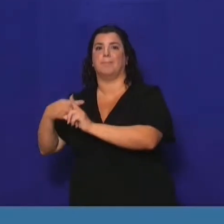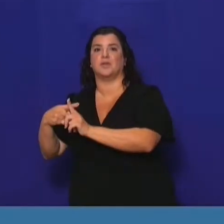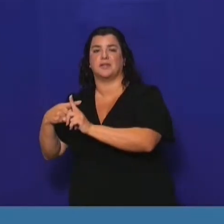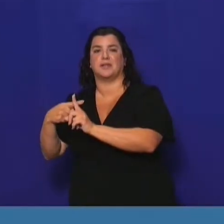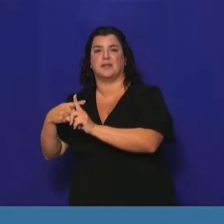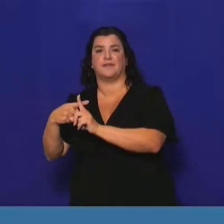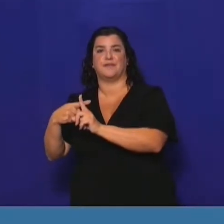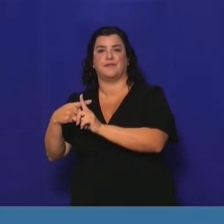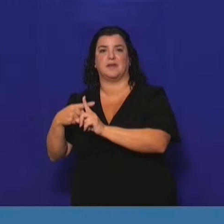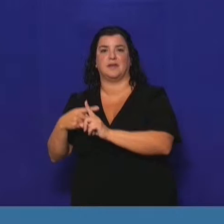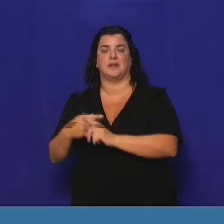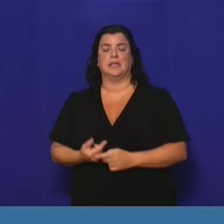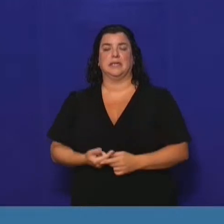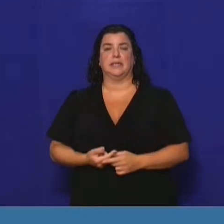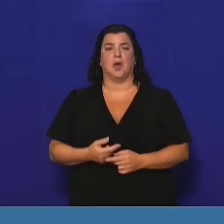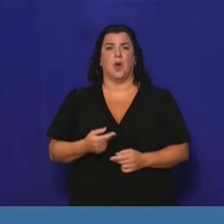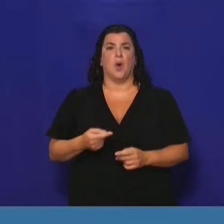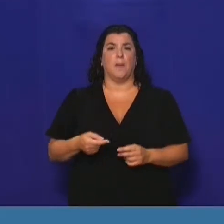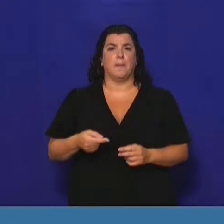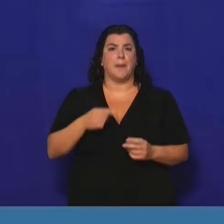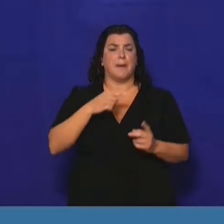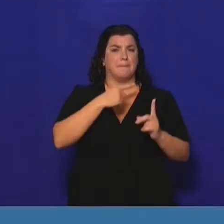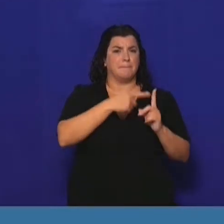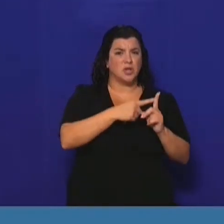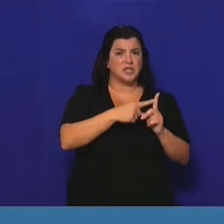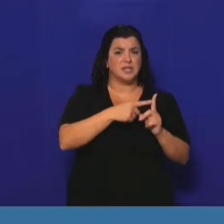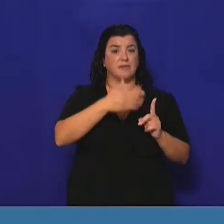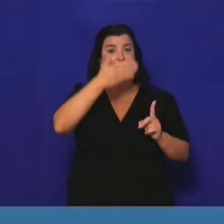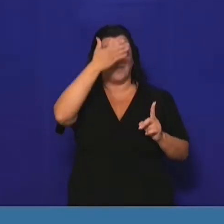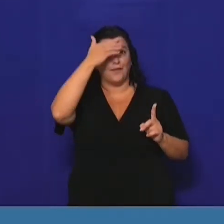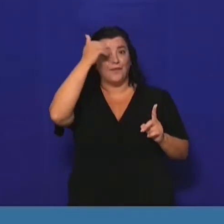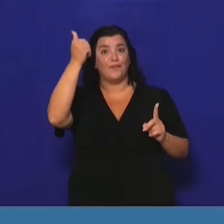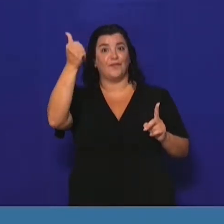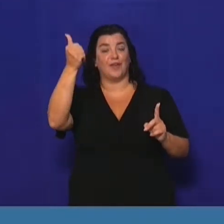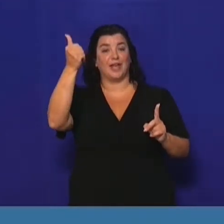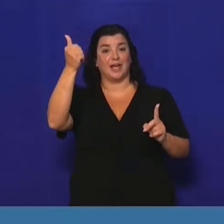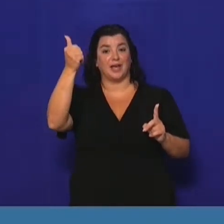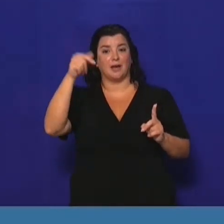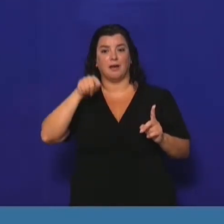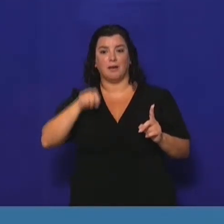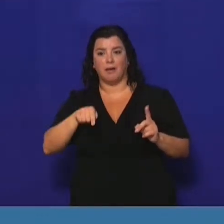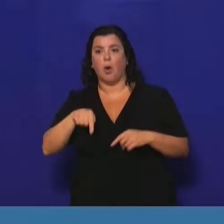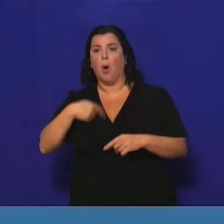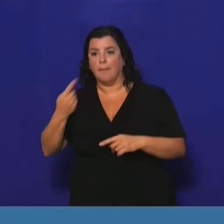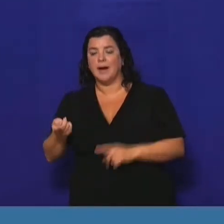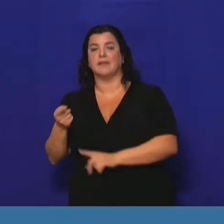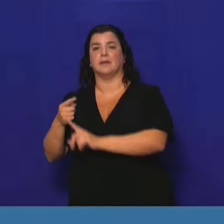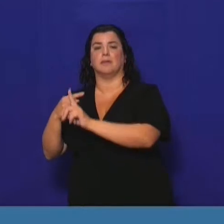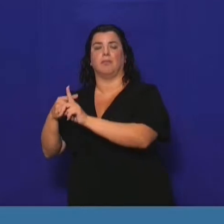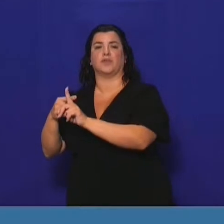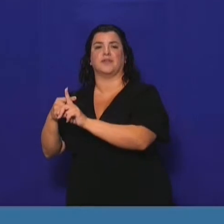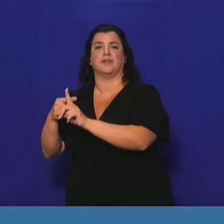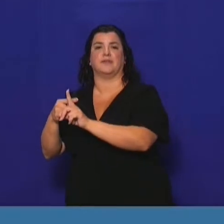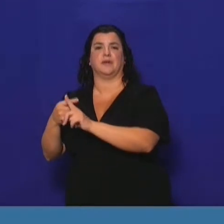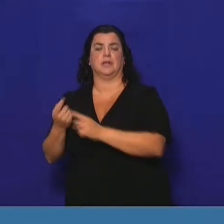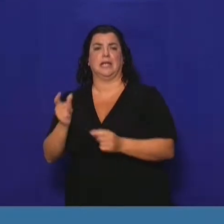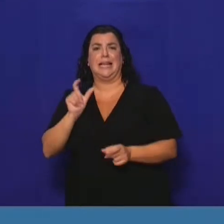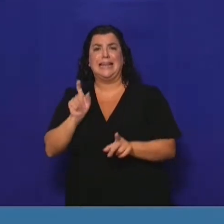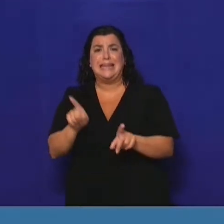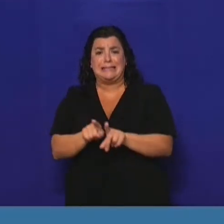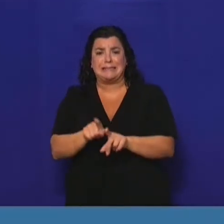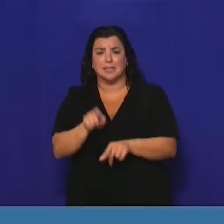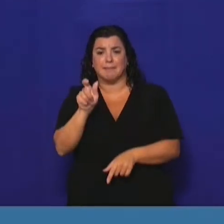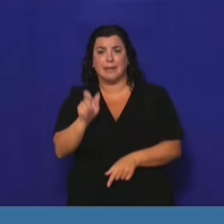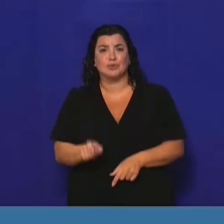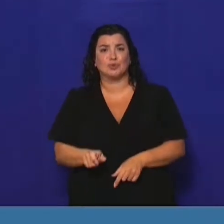bħala recovery u ħarġu negattivi wara 14 ġurnata u 3 ijiem li ma jkollhom l-ebda sintomi, hemmhekk mbagħad